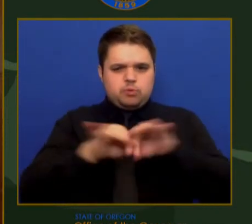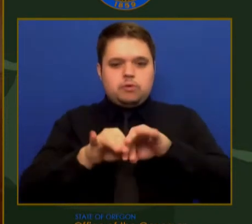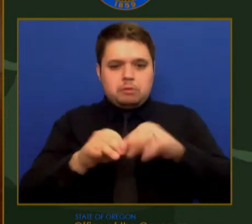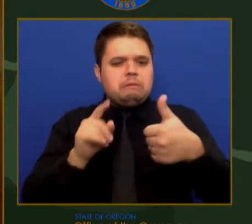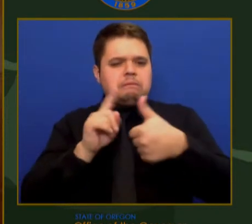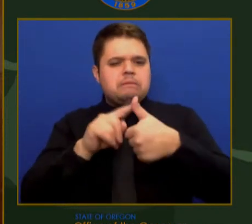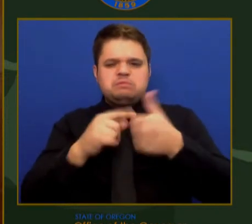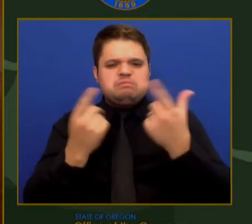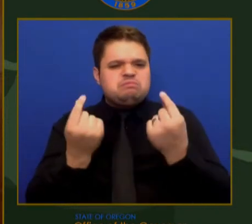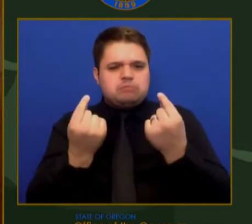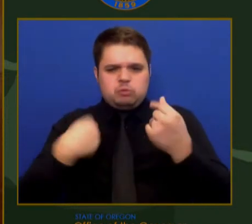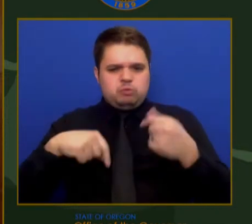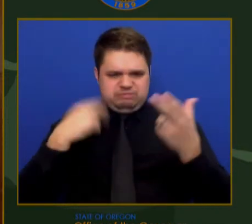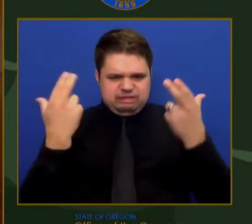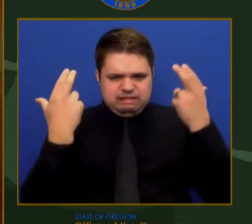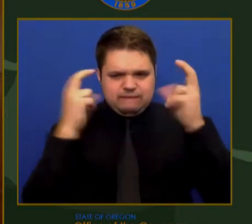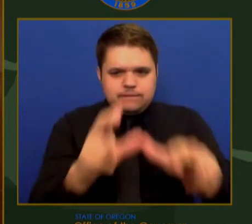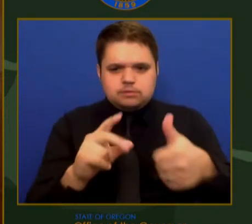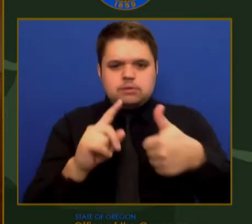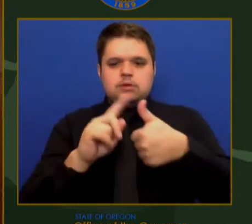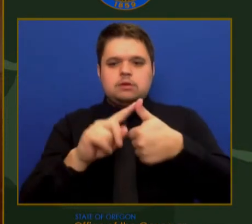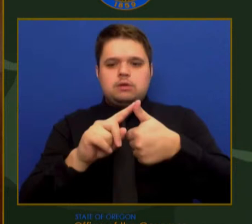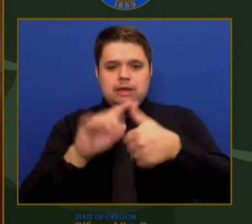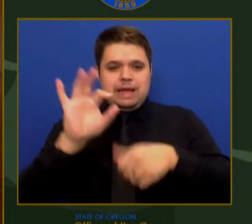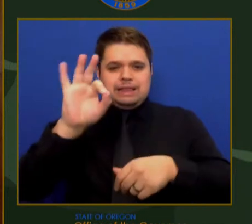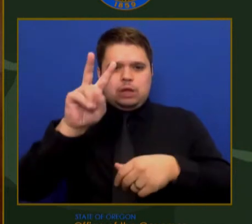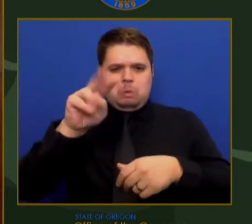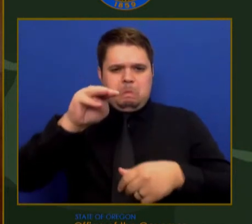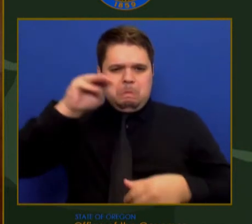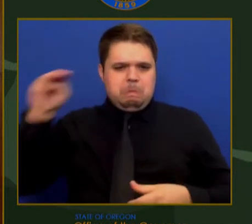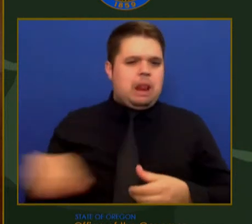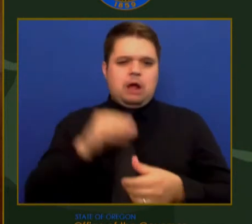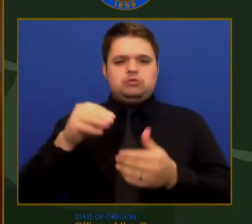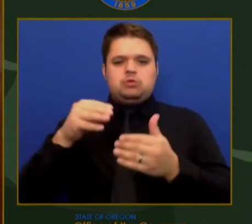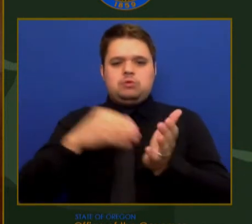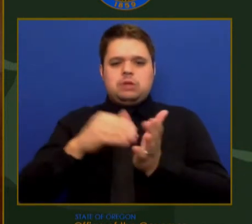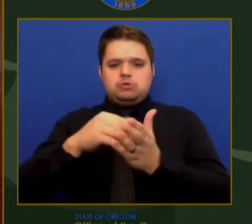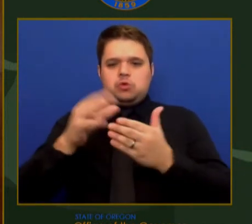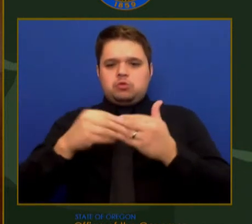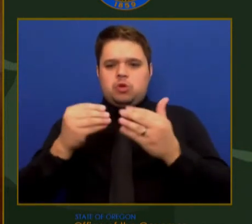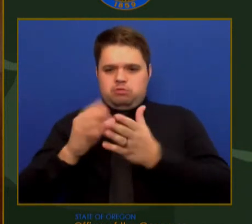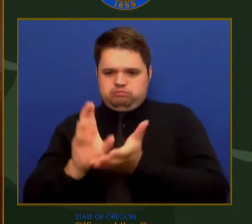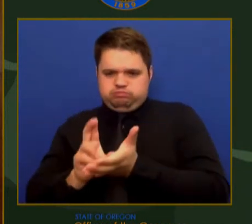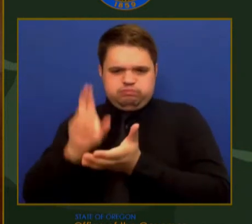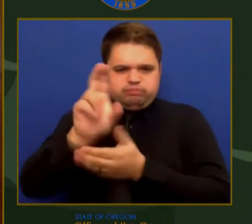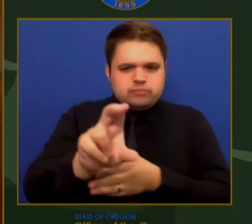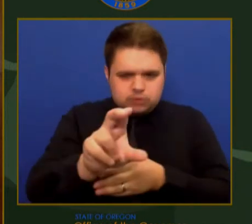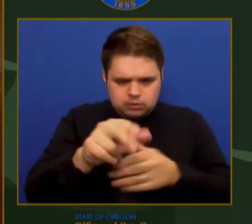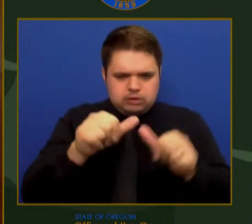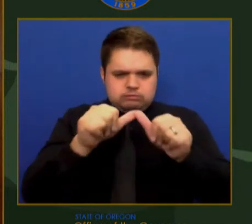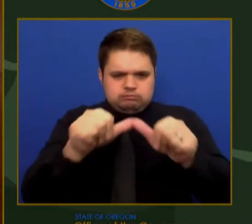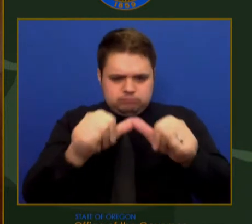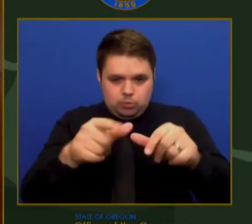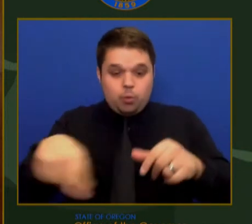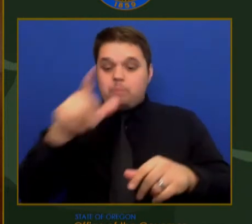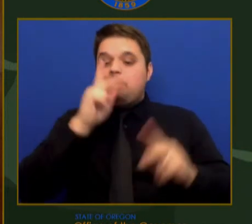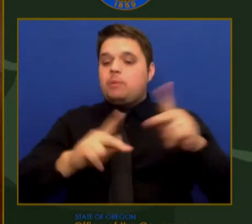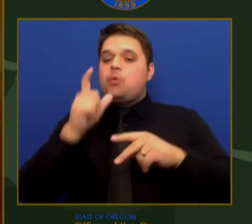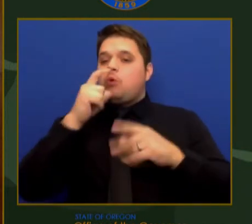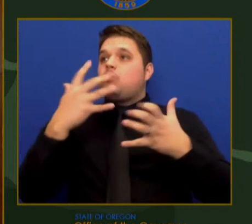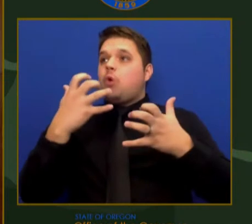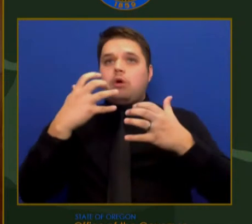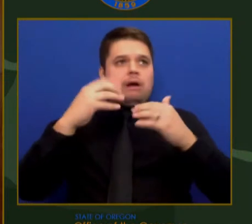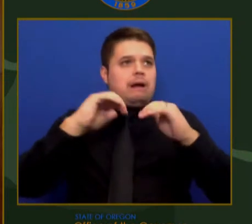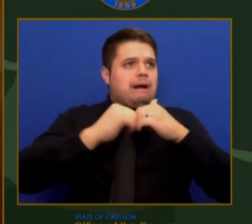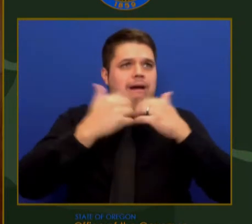immediate $92 million to the programs we know are currently working, like Constructing Hope, which helps Oregonians get